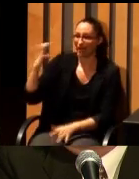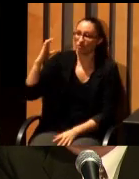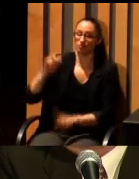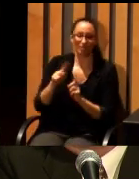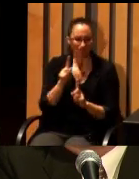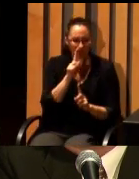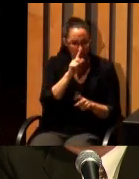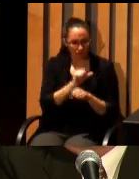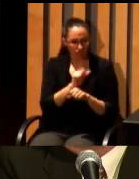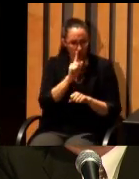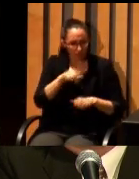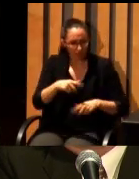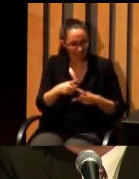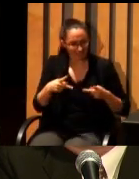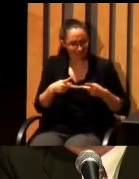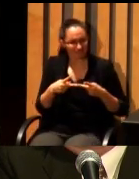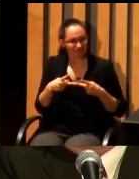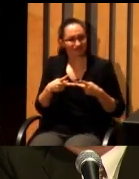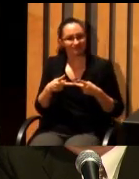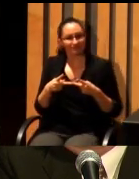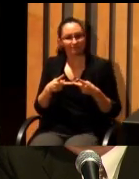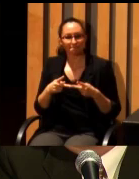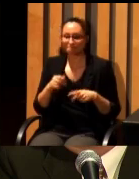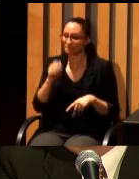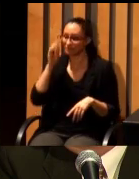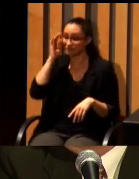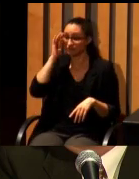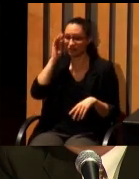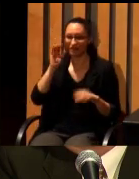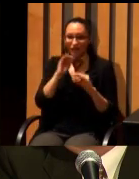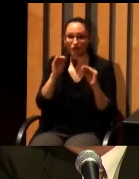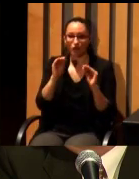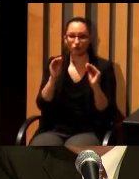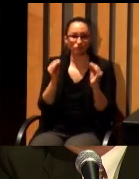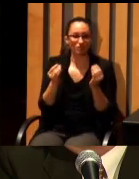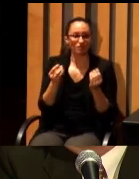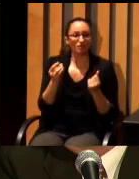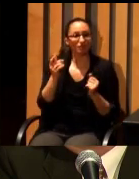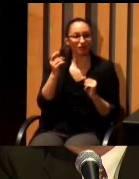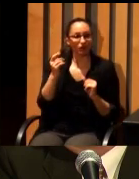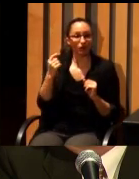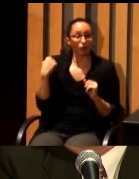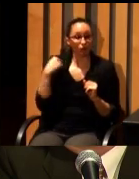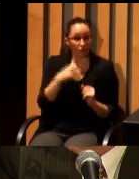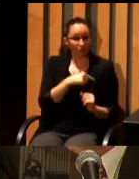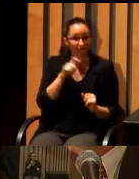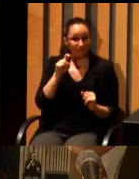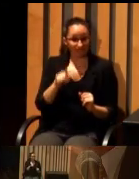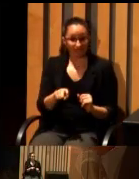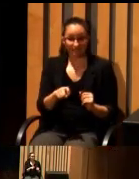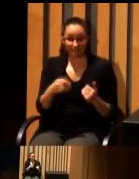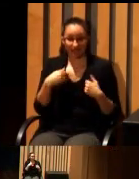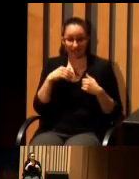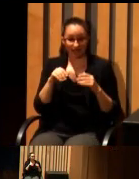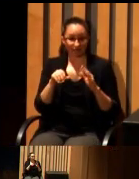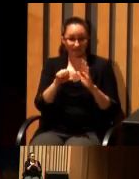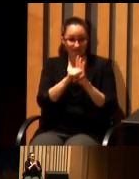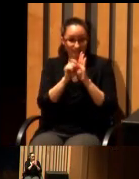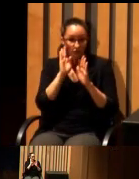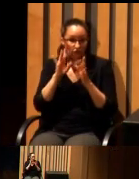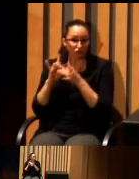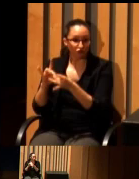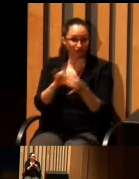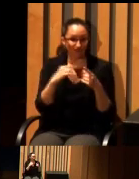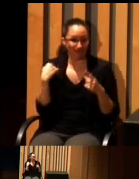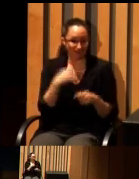place. And there are no symbols more important as a unifying force in the District of Columbia